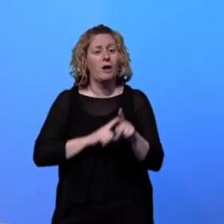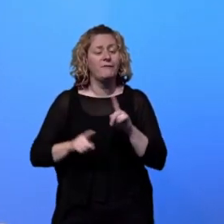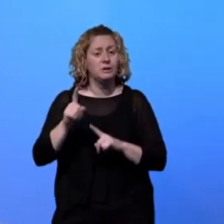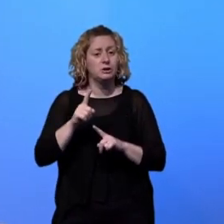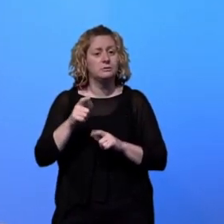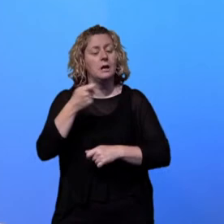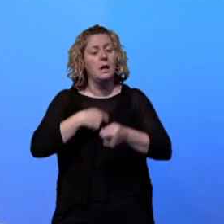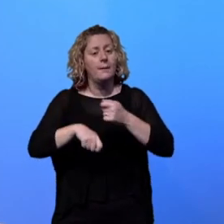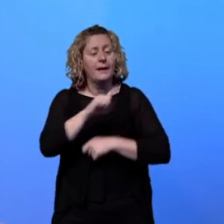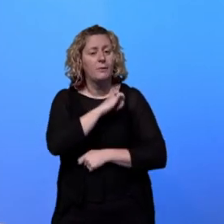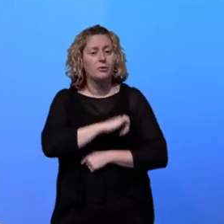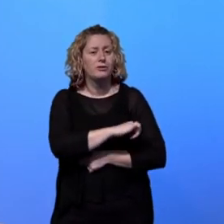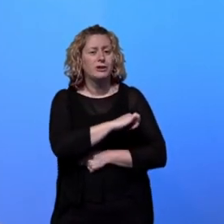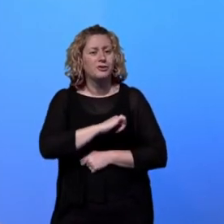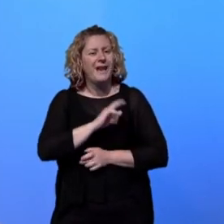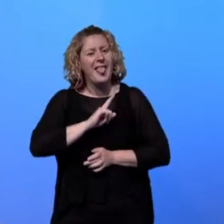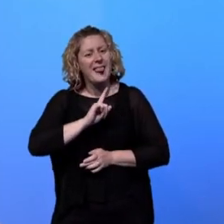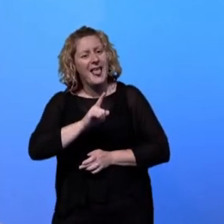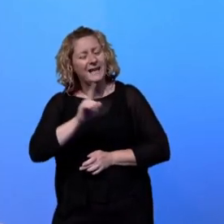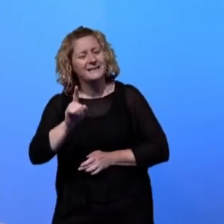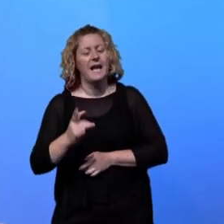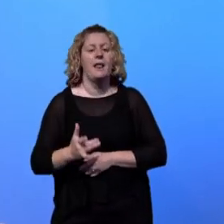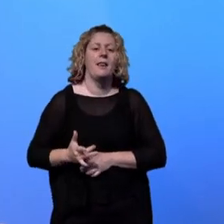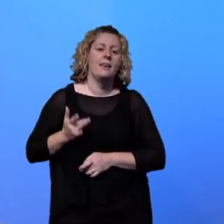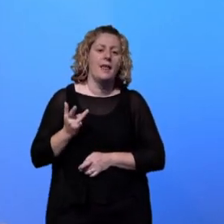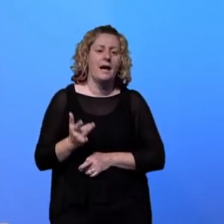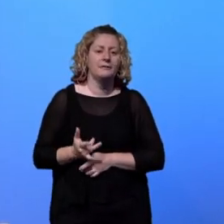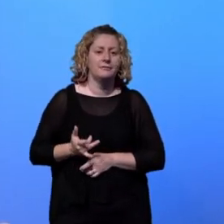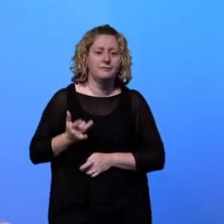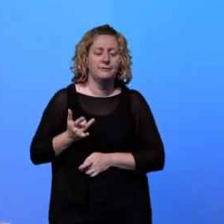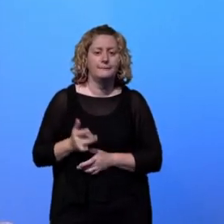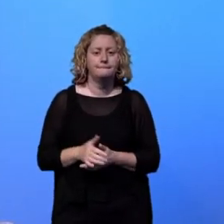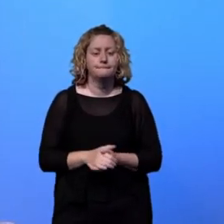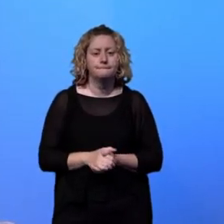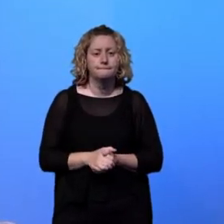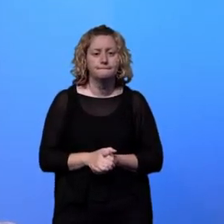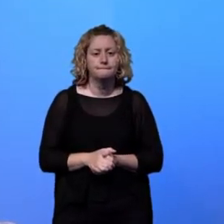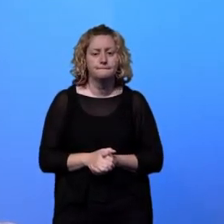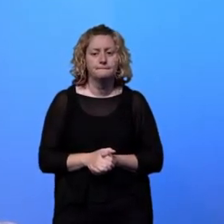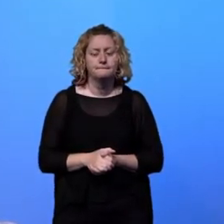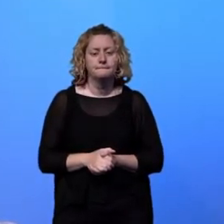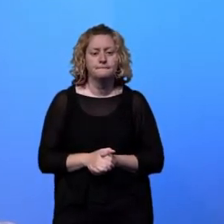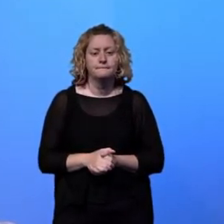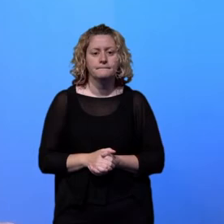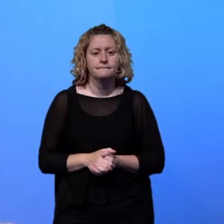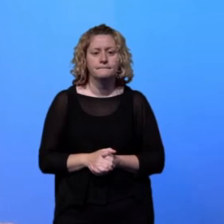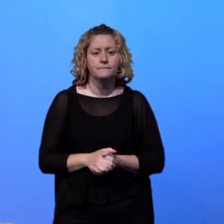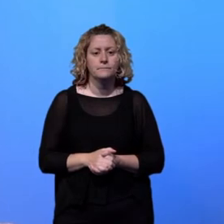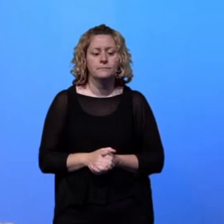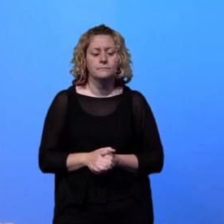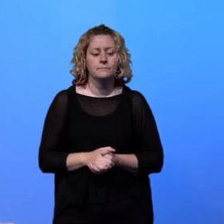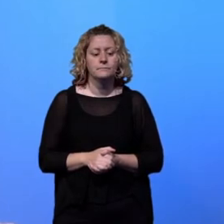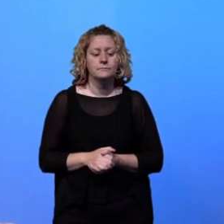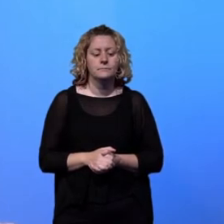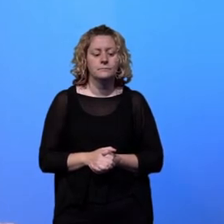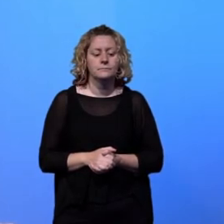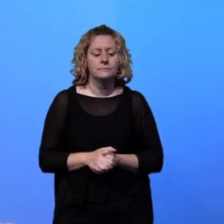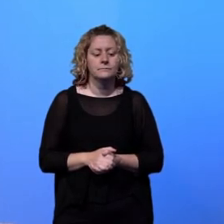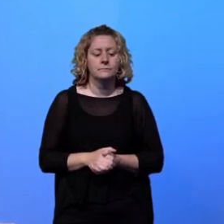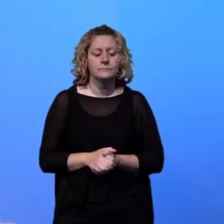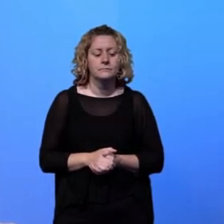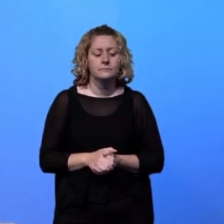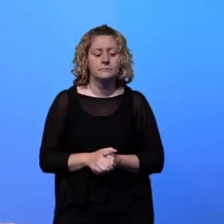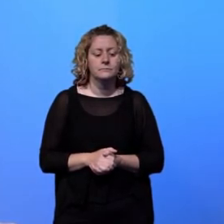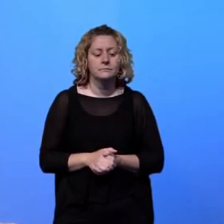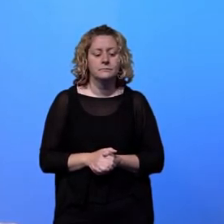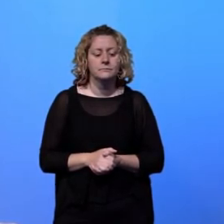She used to come up with my dad, with my brother and sister's kids. But, you know, she declared war on my brother and his